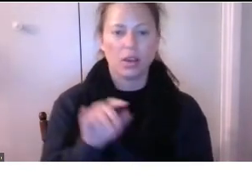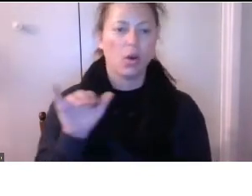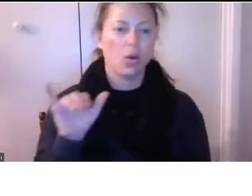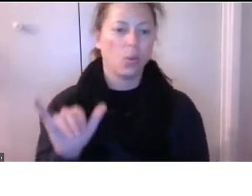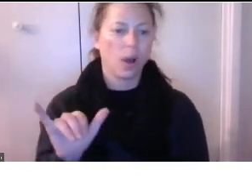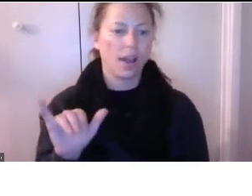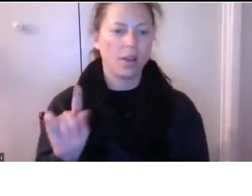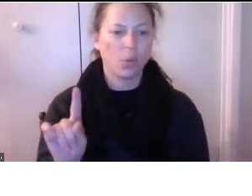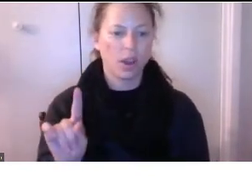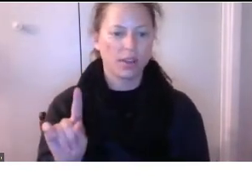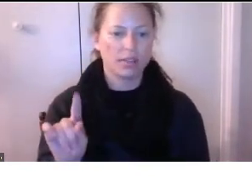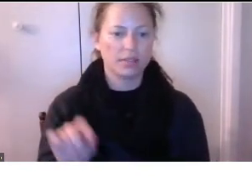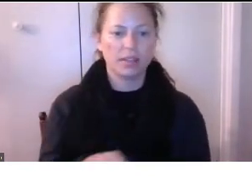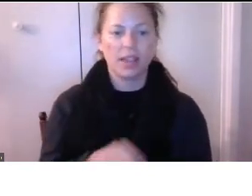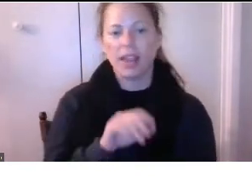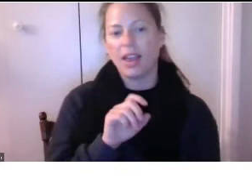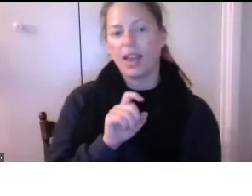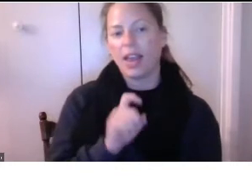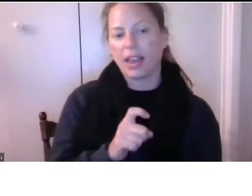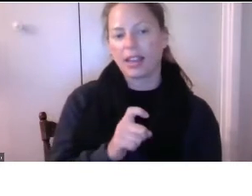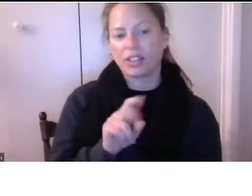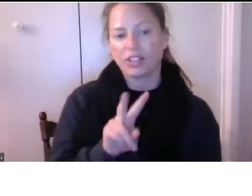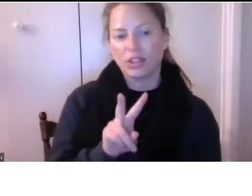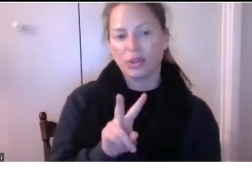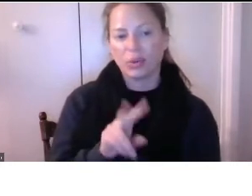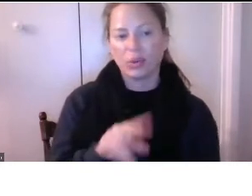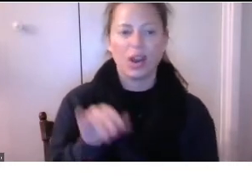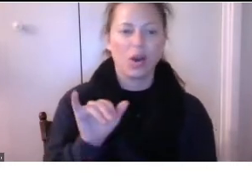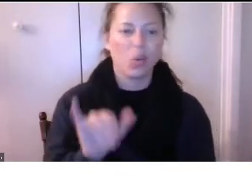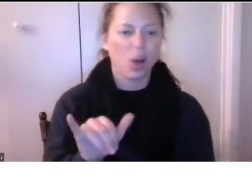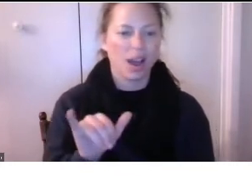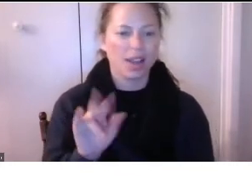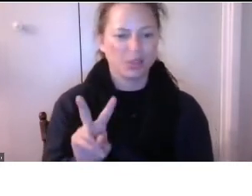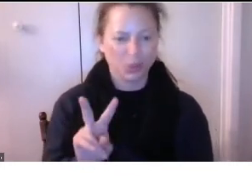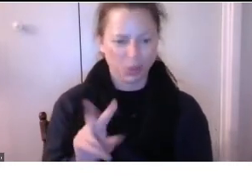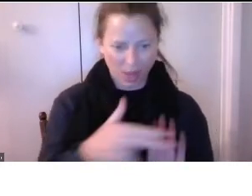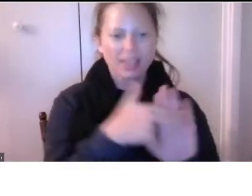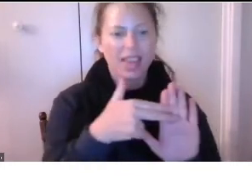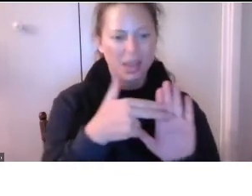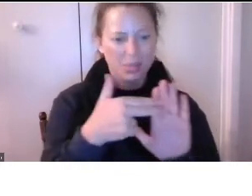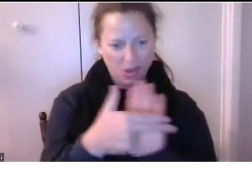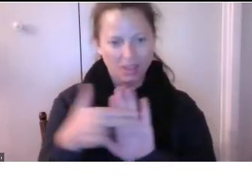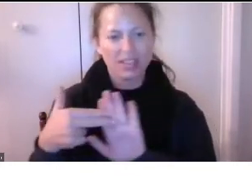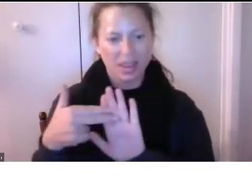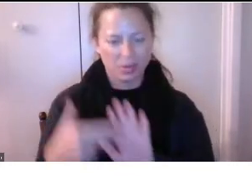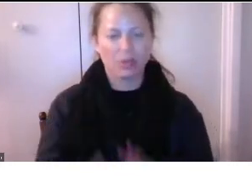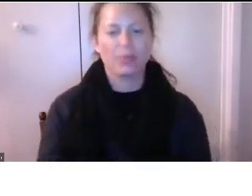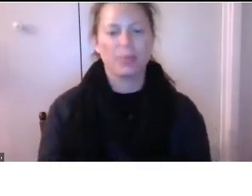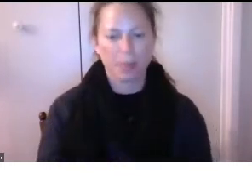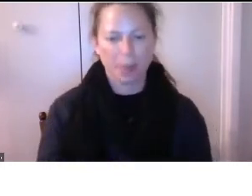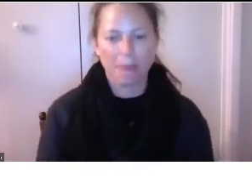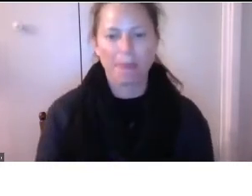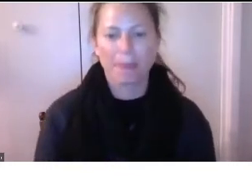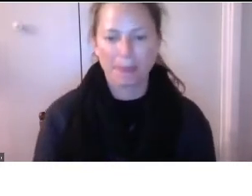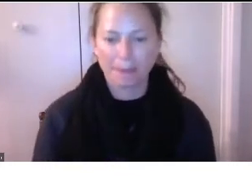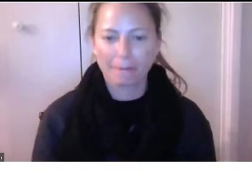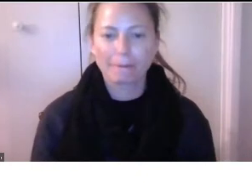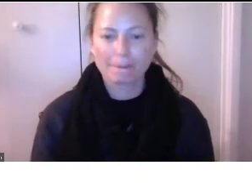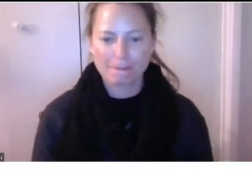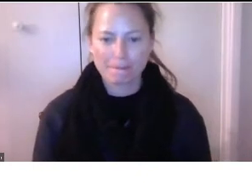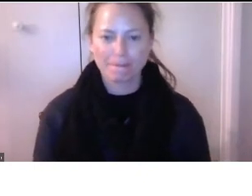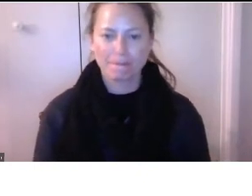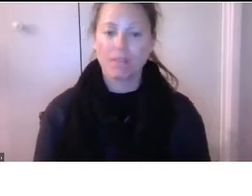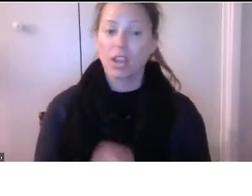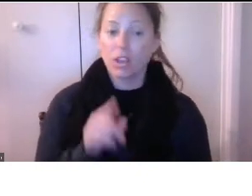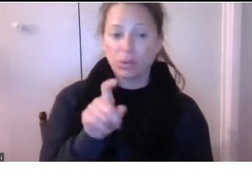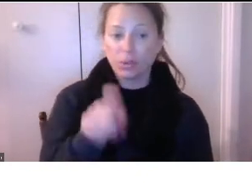y1, x2, y2. You want to have those labeled, okay, so